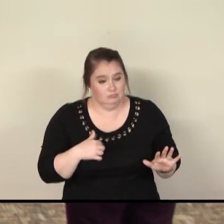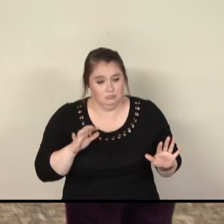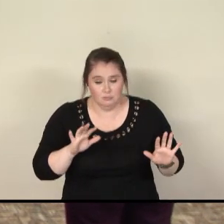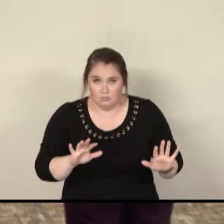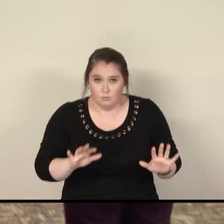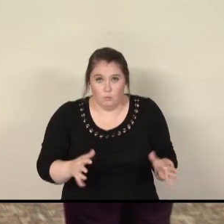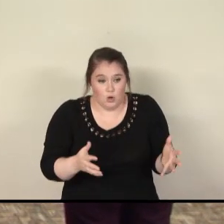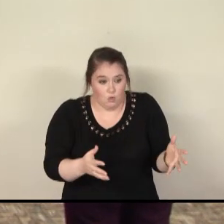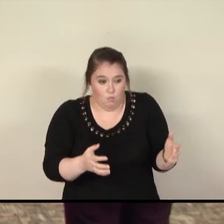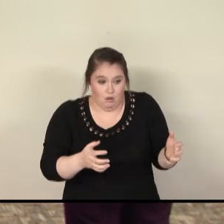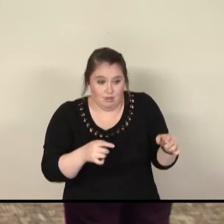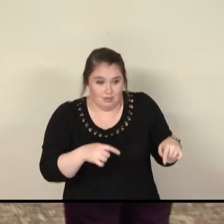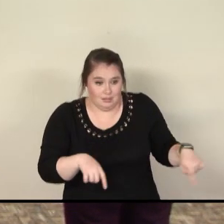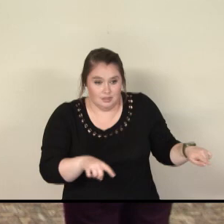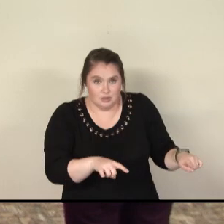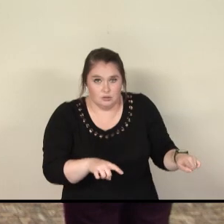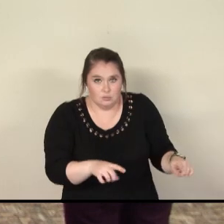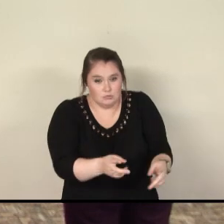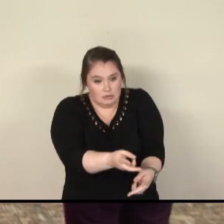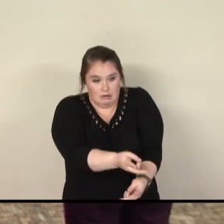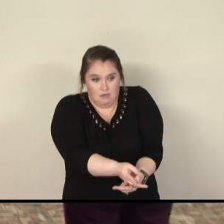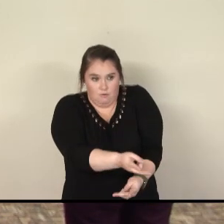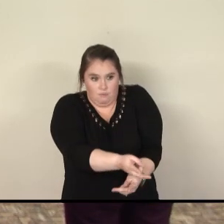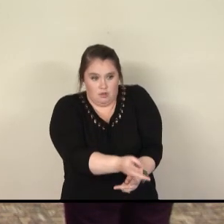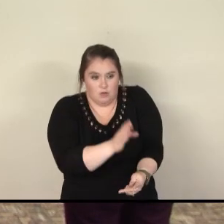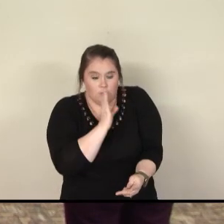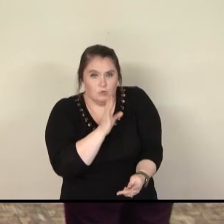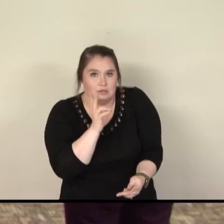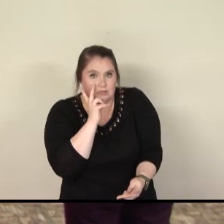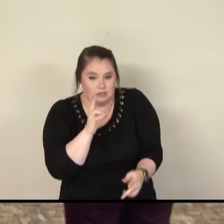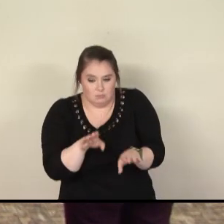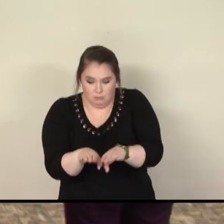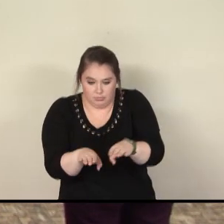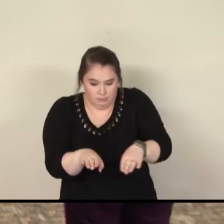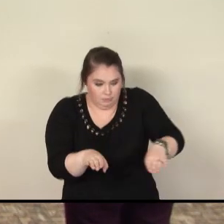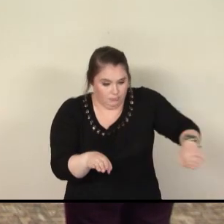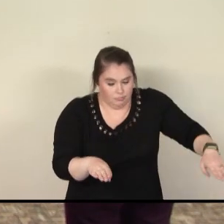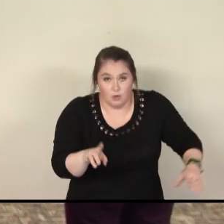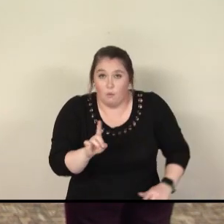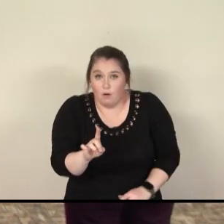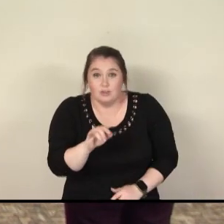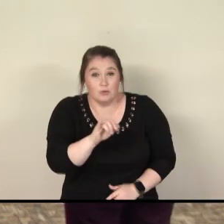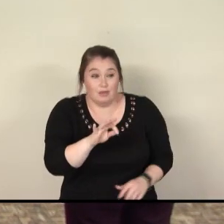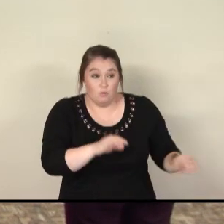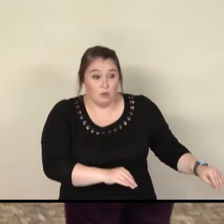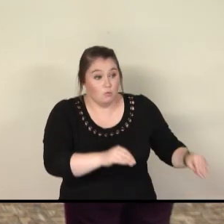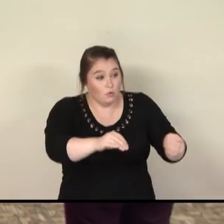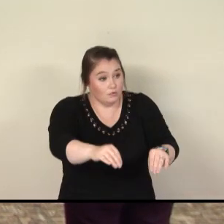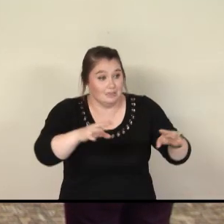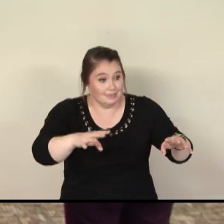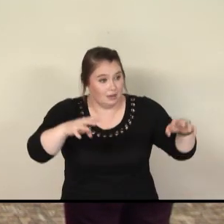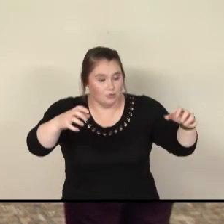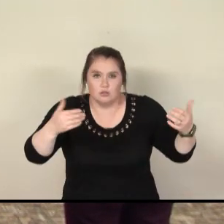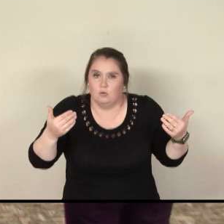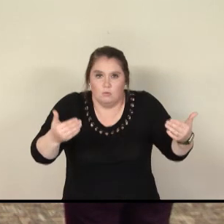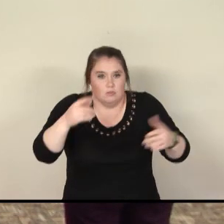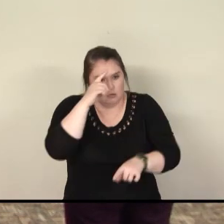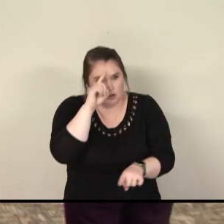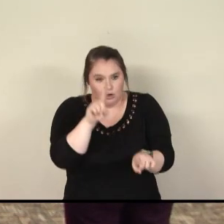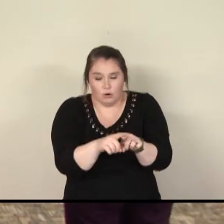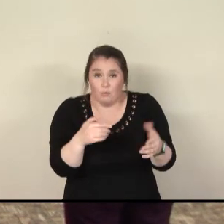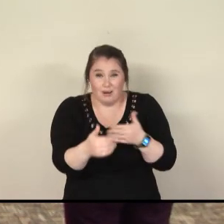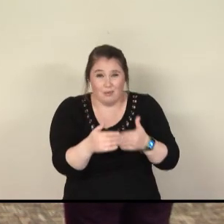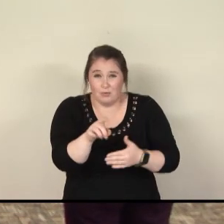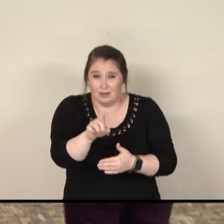things concretely laid out as to where they would be going. So if that's at the stadium, let's write up the agreement or whatever we need to